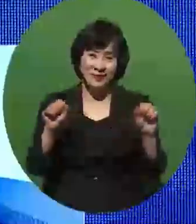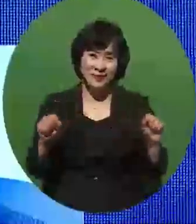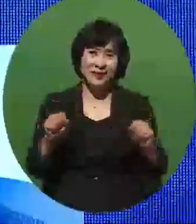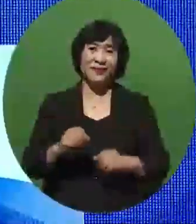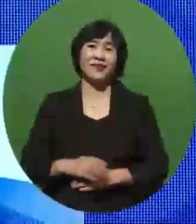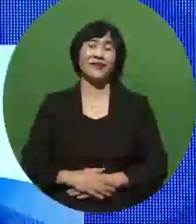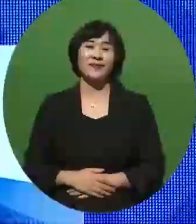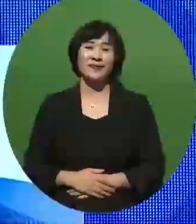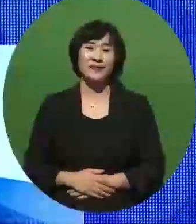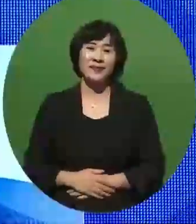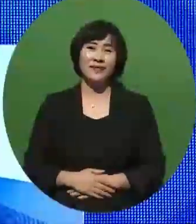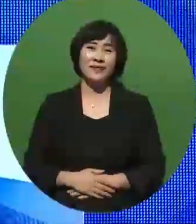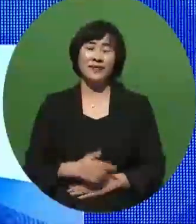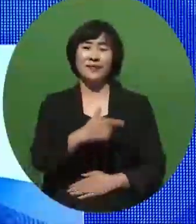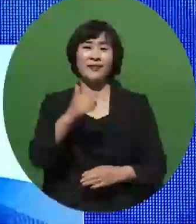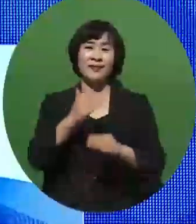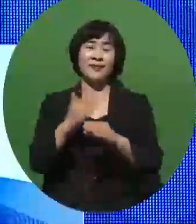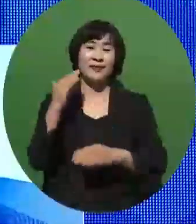Good morning, everyone.